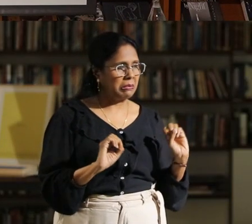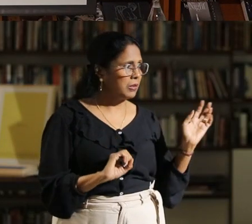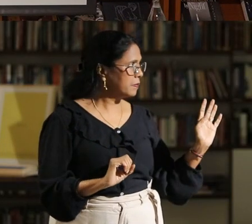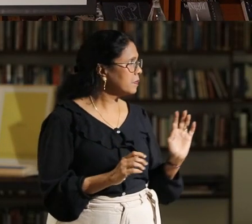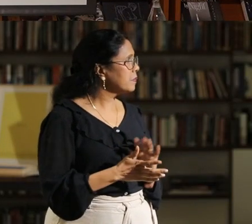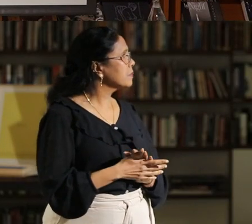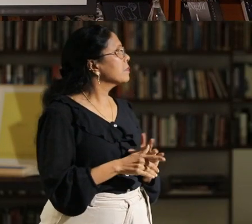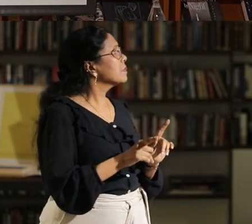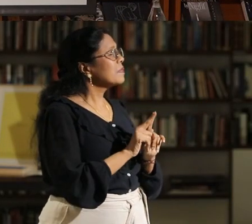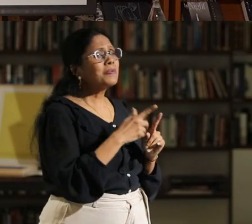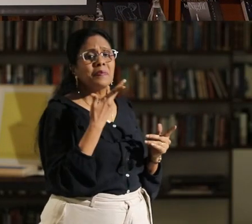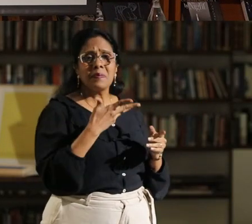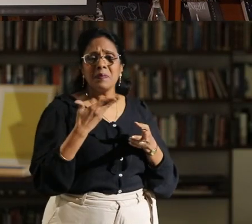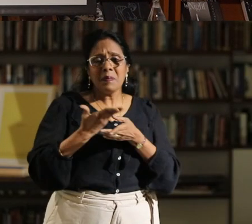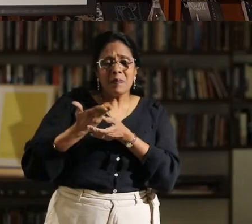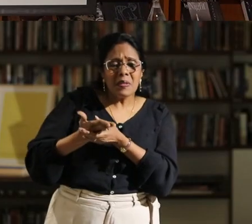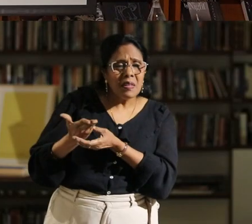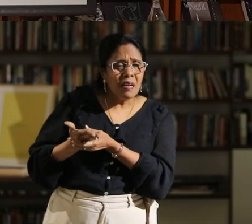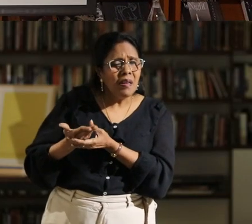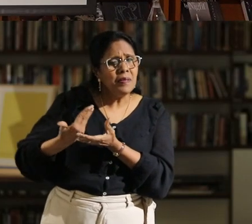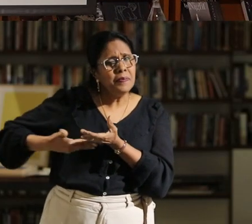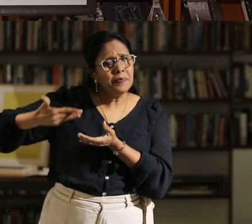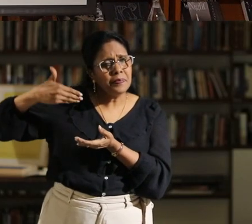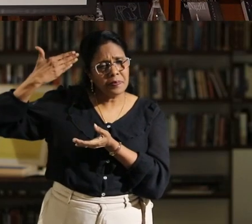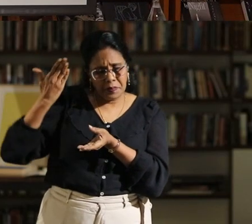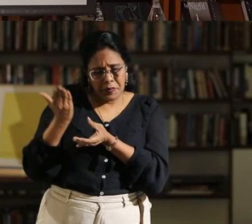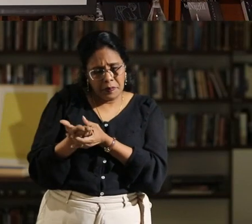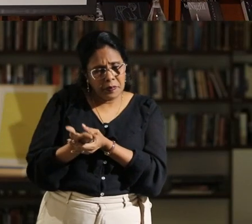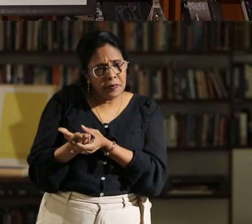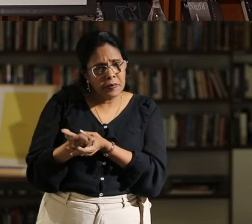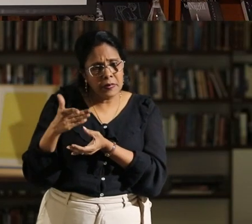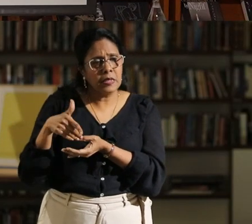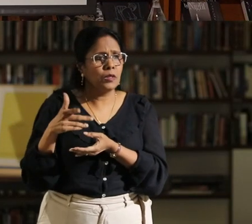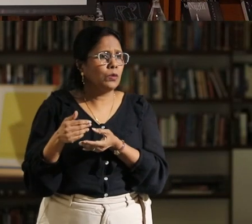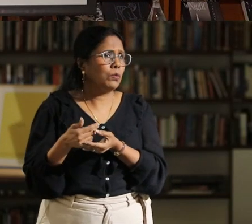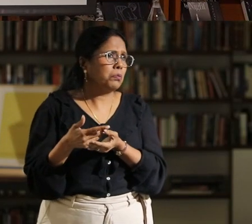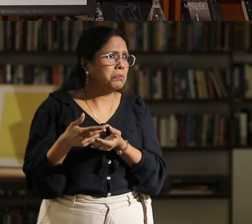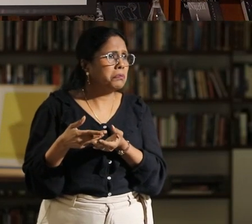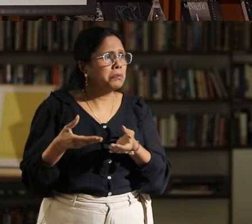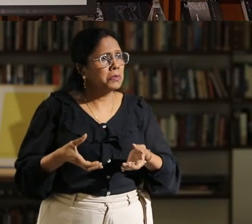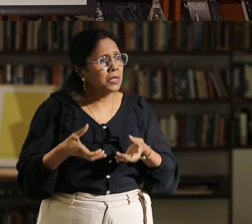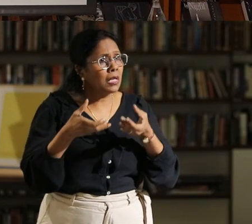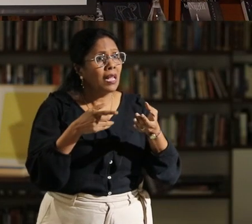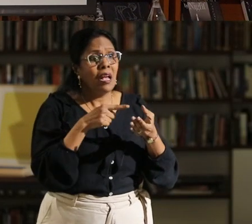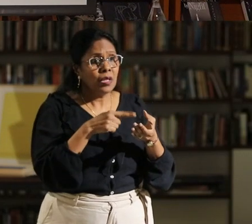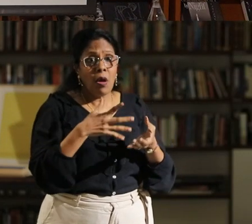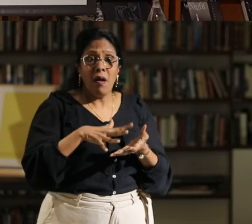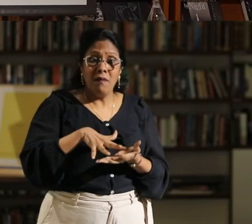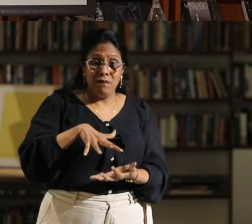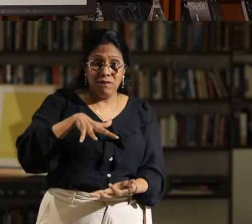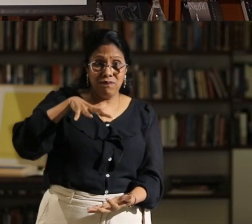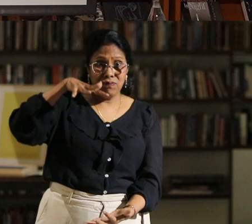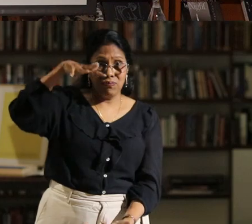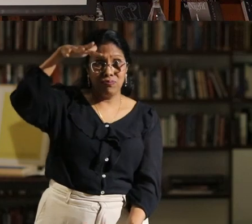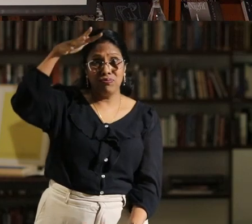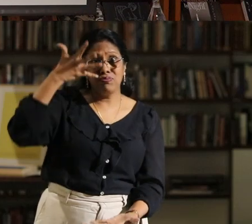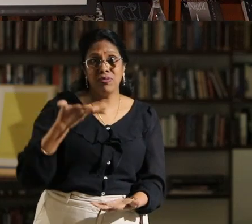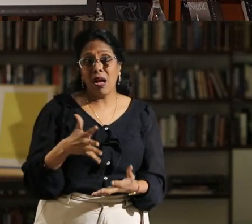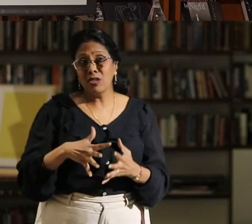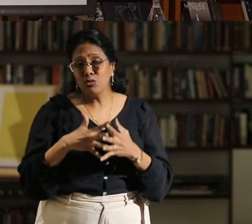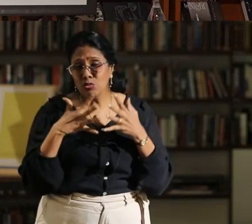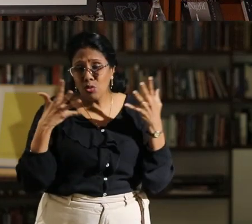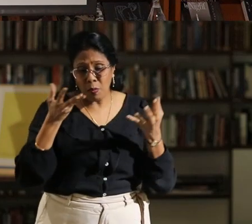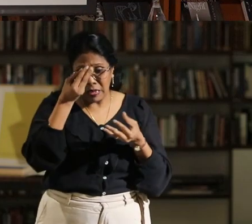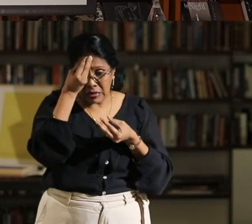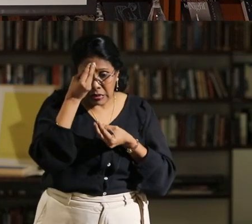as a kind of archival output, it's one which is the densest. But because of its density, because the density